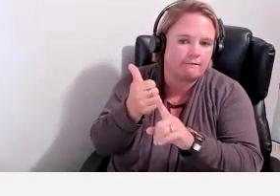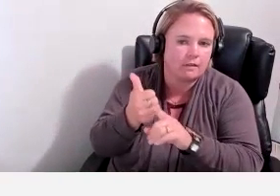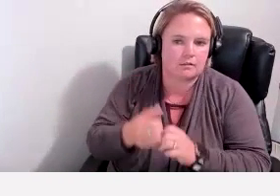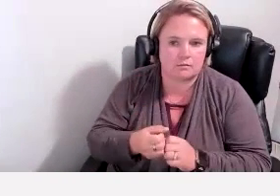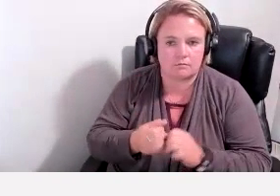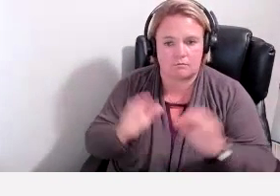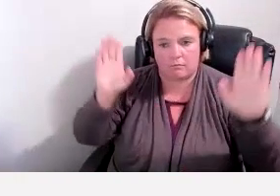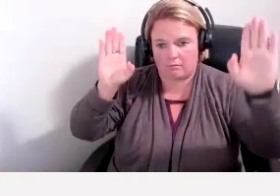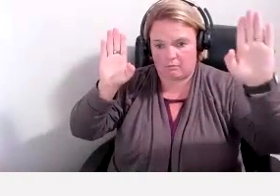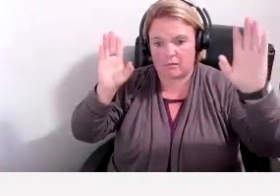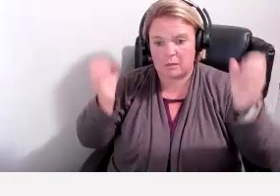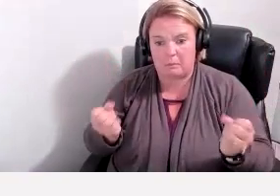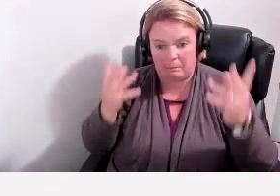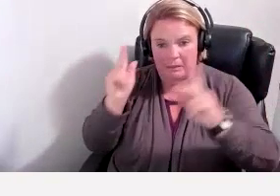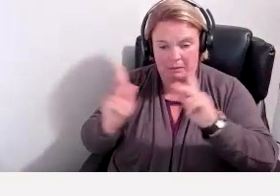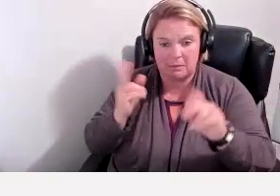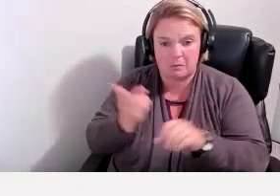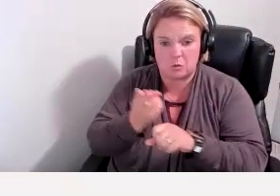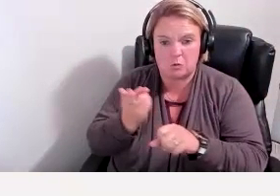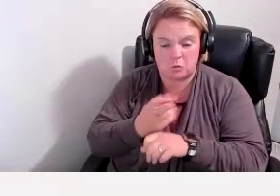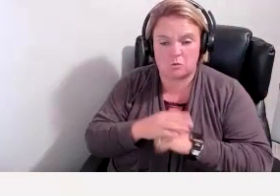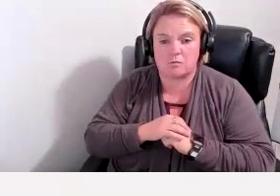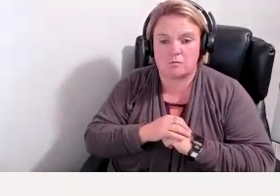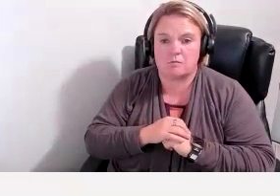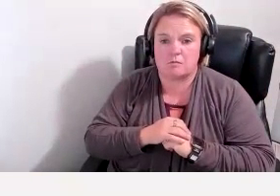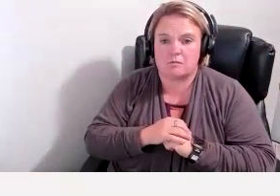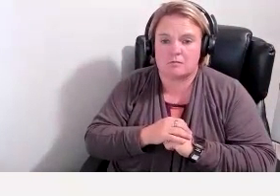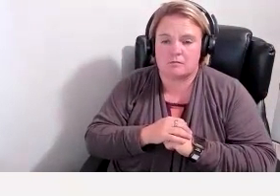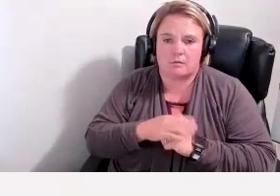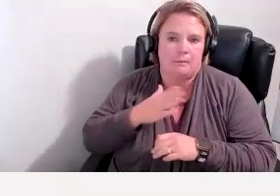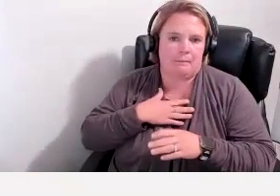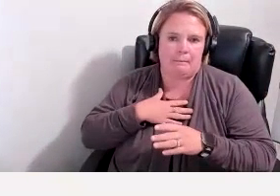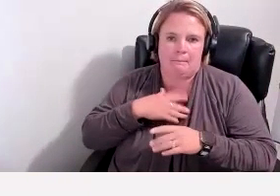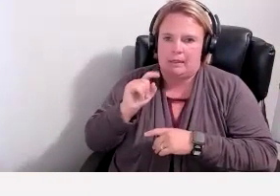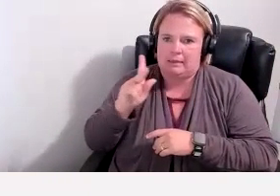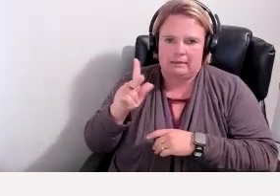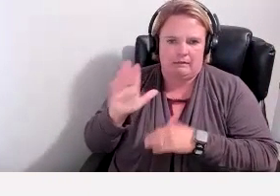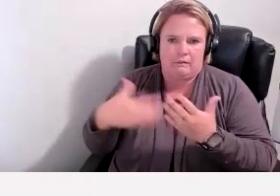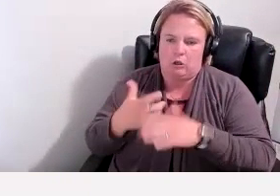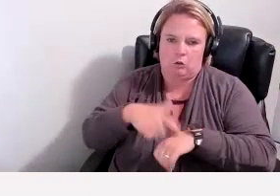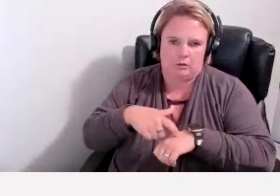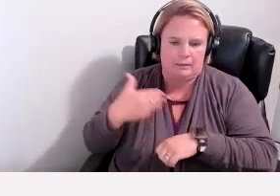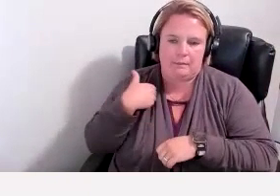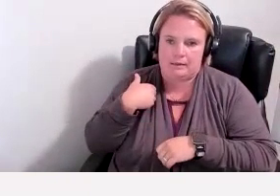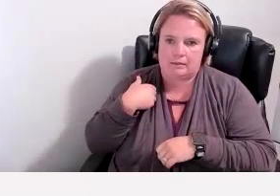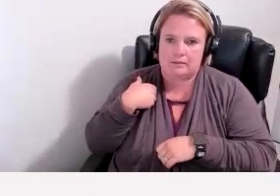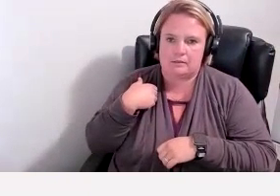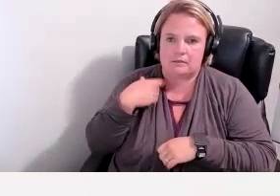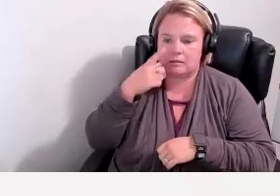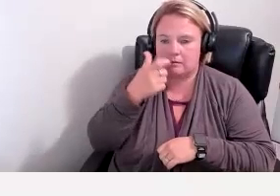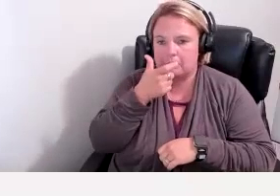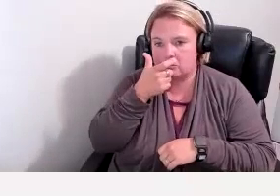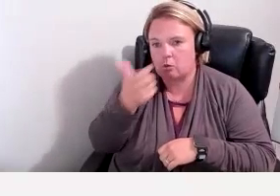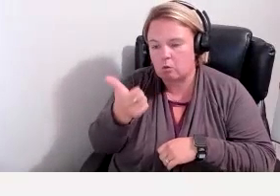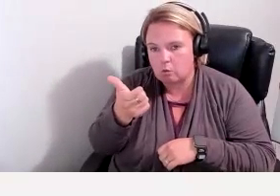a lot of people do. We have them on our TV all the time. And that's because we like to watch